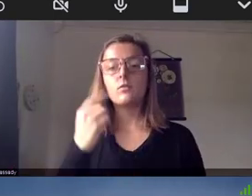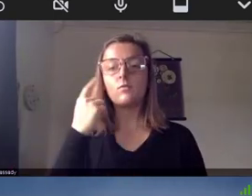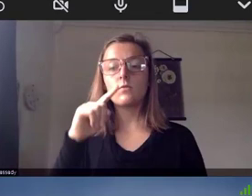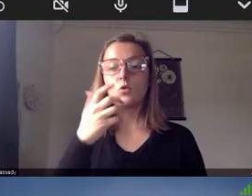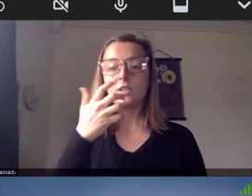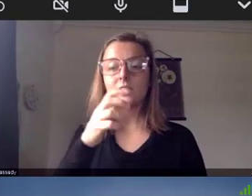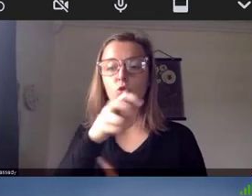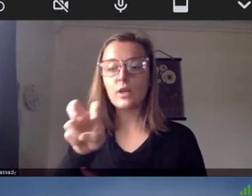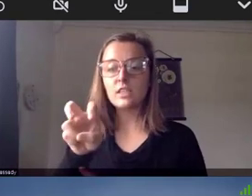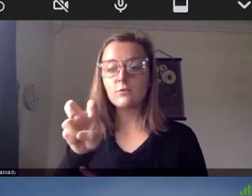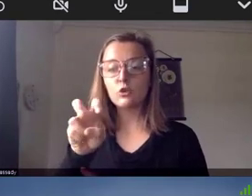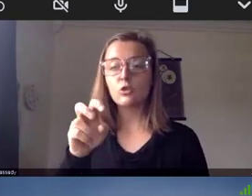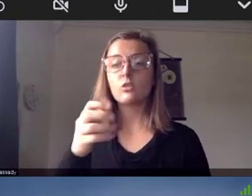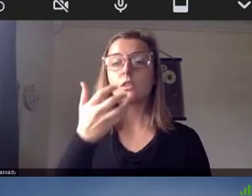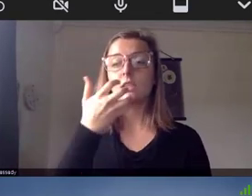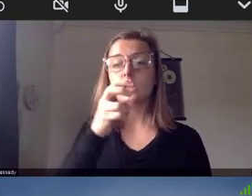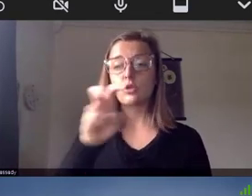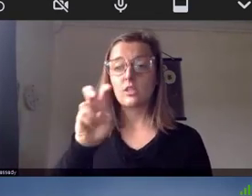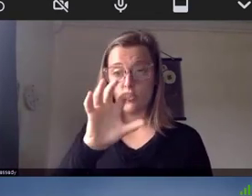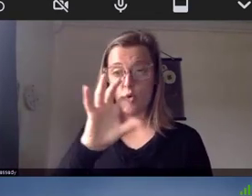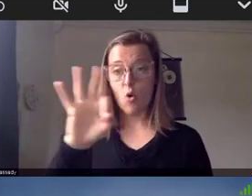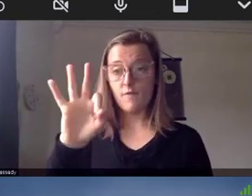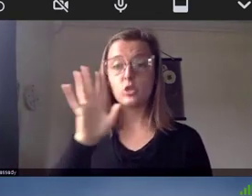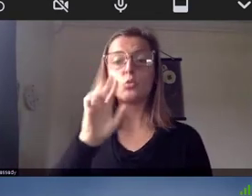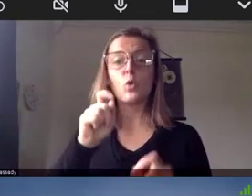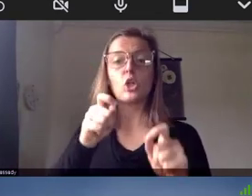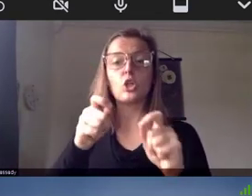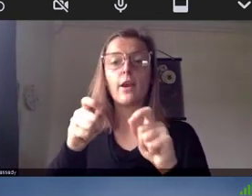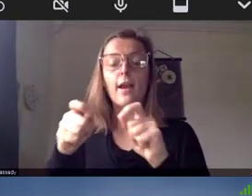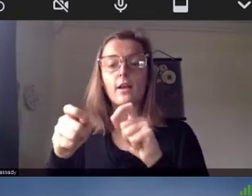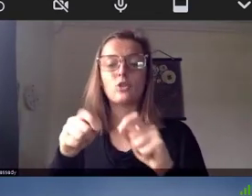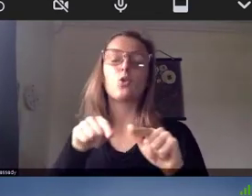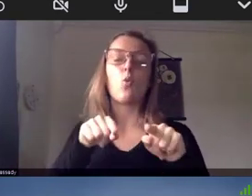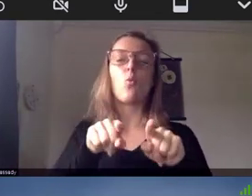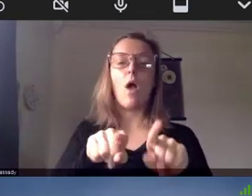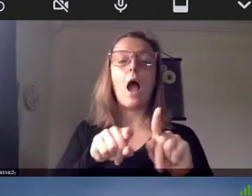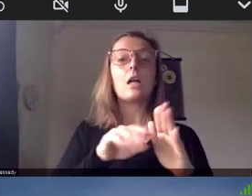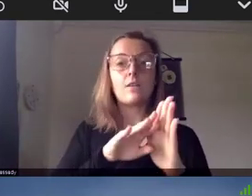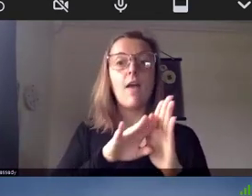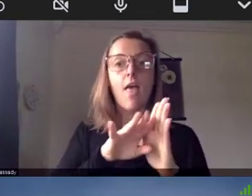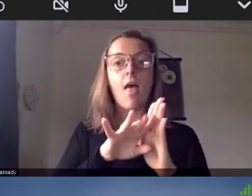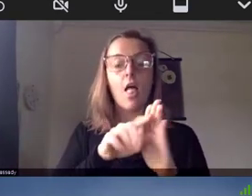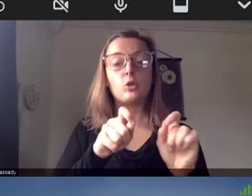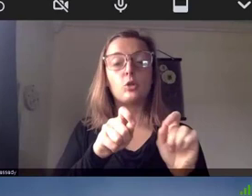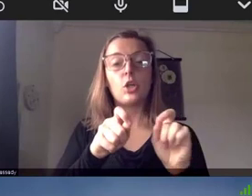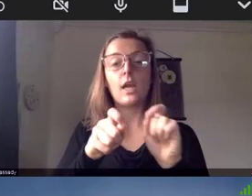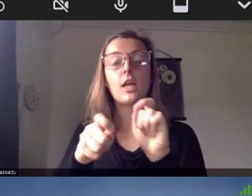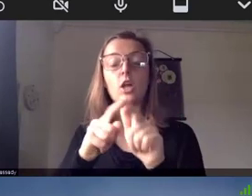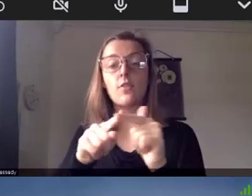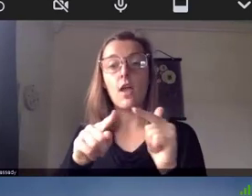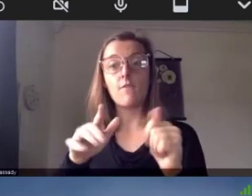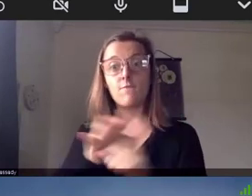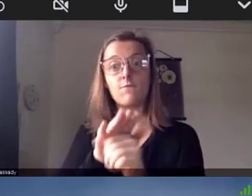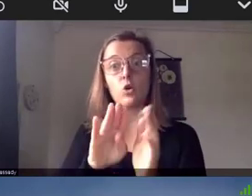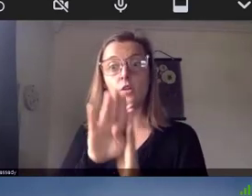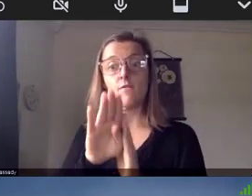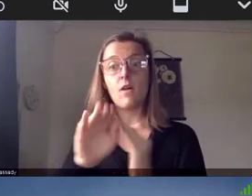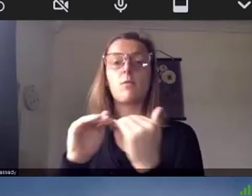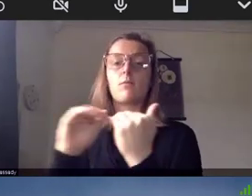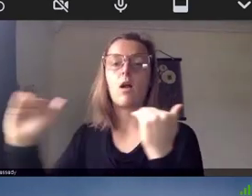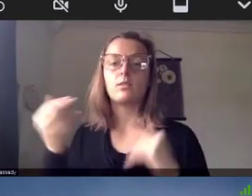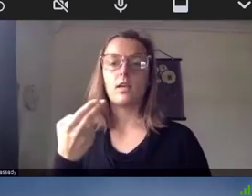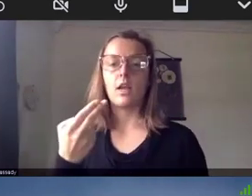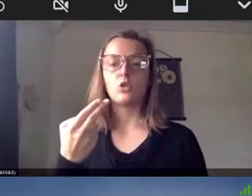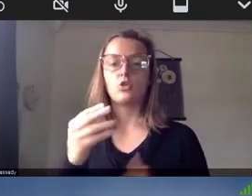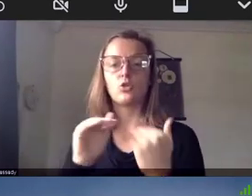developing, but then it becomes constant after it's fully developed. We can think about the Prandtl number as sort of